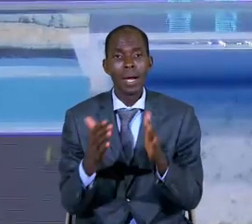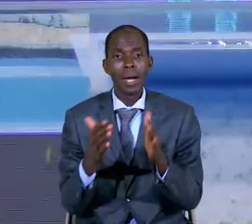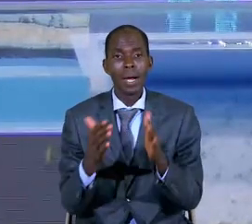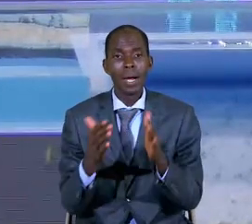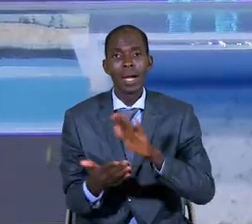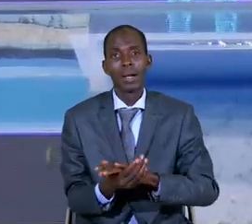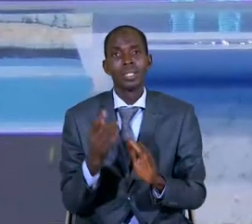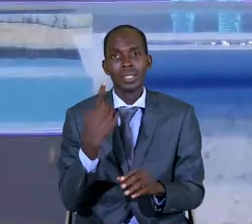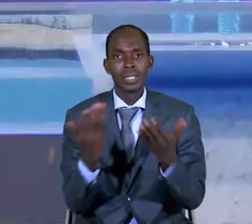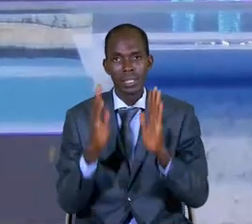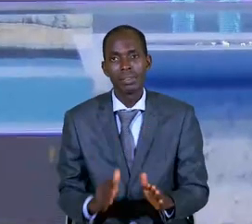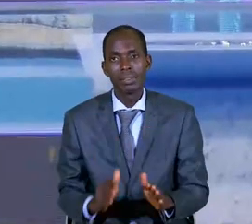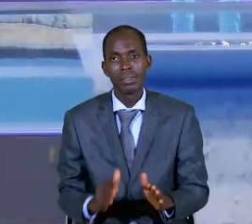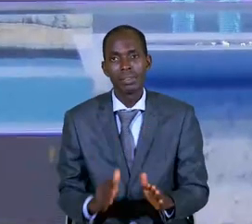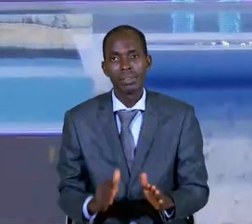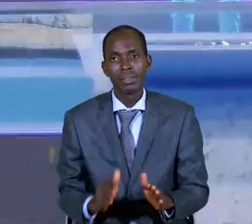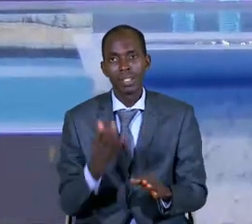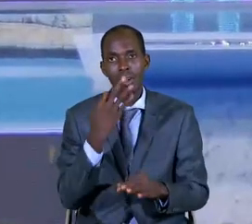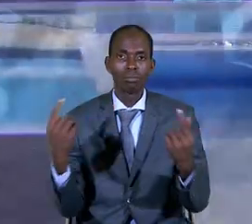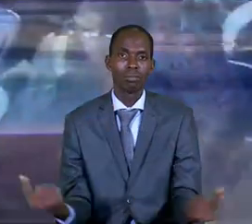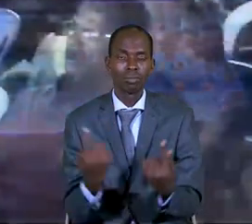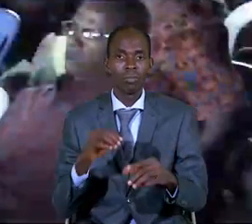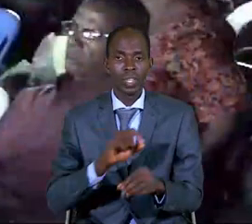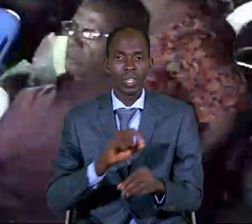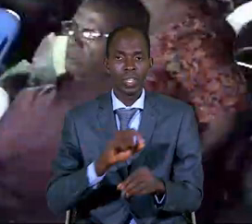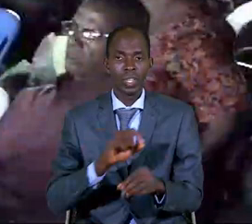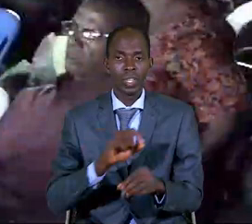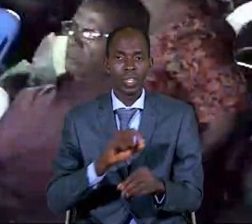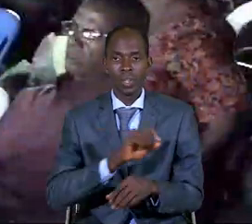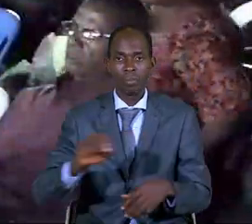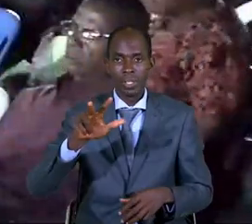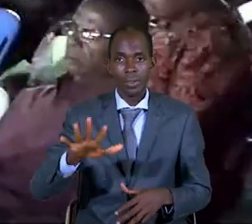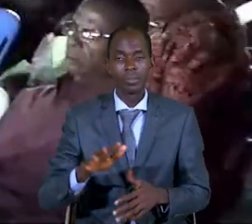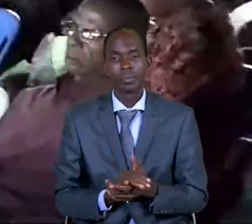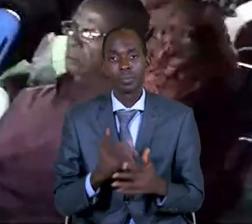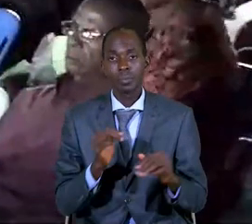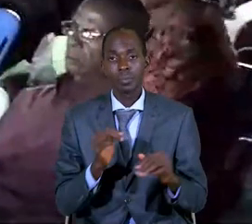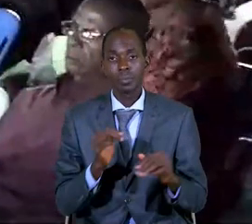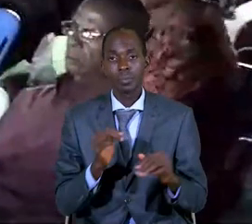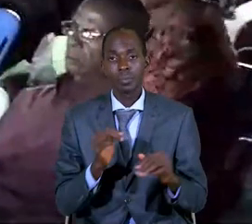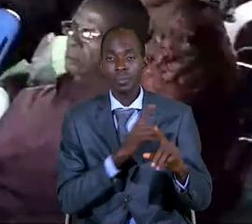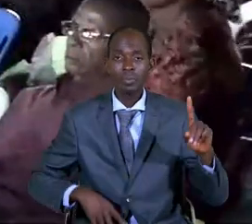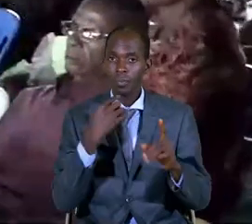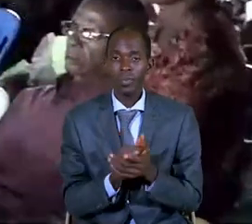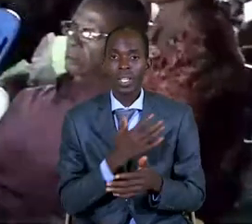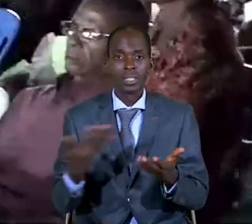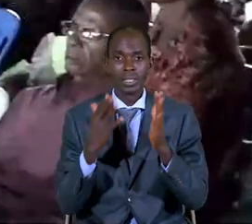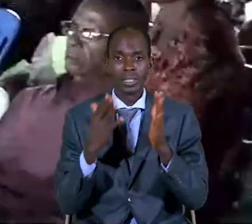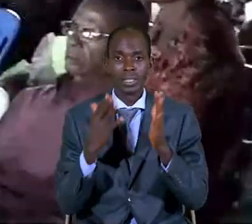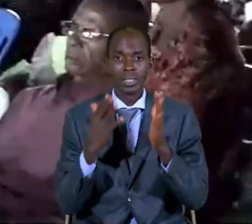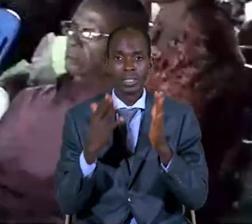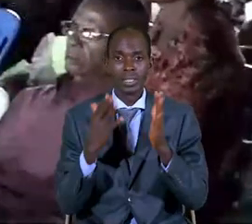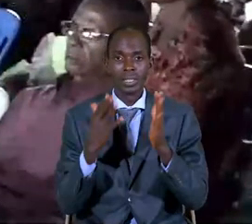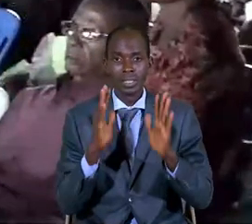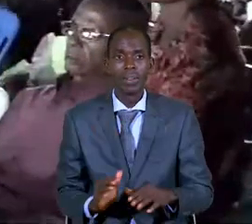the servant of sin. And then in verse 35, the Lord said, and the servant abideth